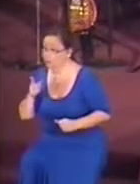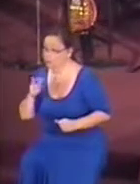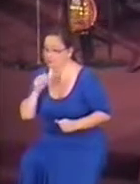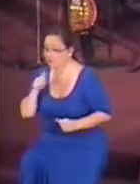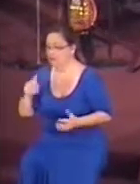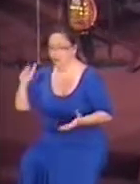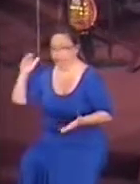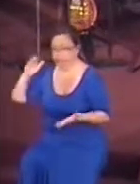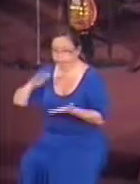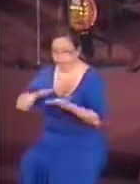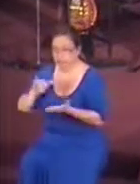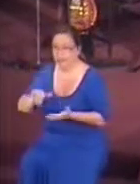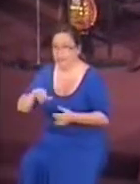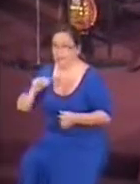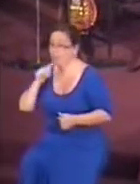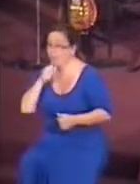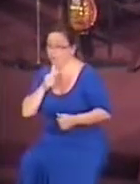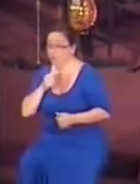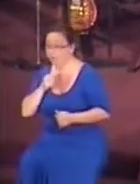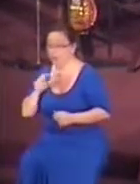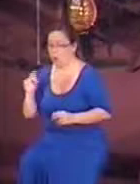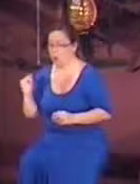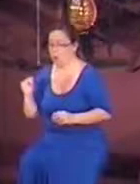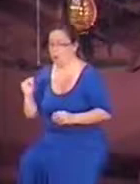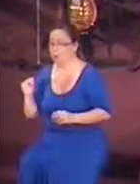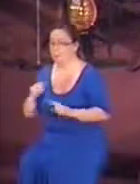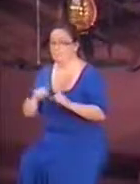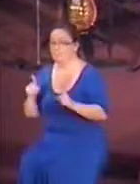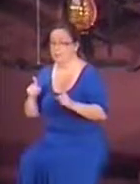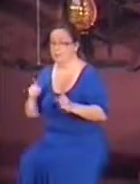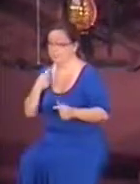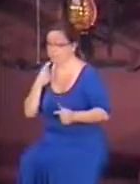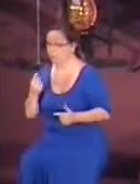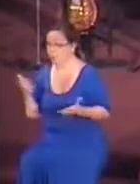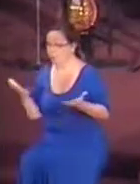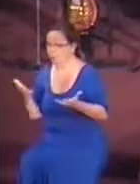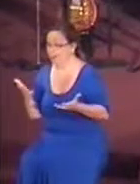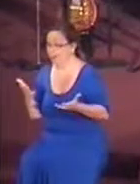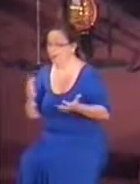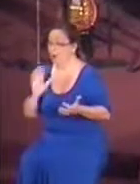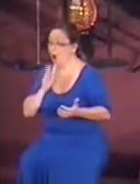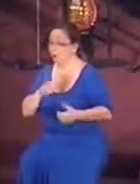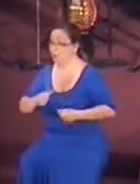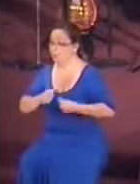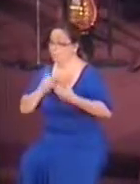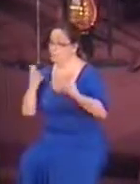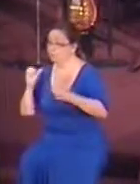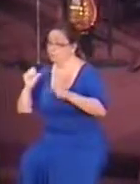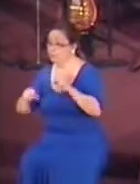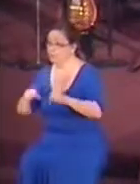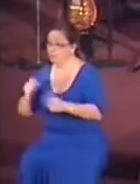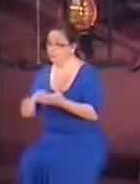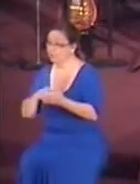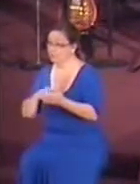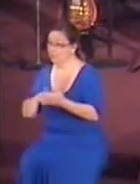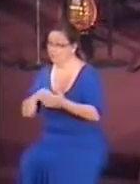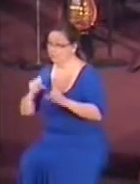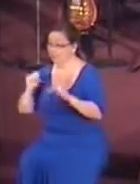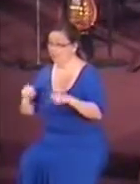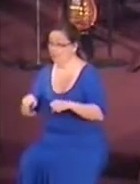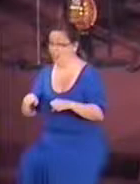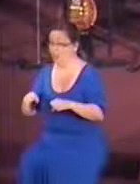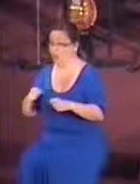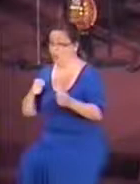not diminishing the suffering by any means. What I'm saying is this: our emotional doubt sometimes can override